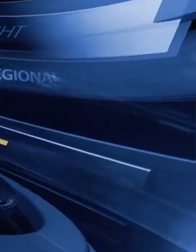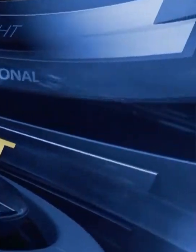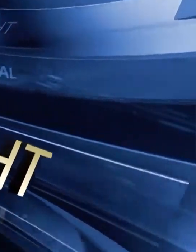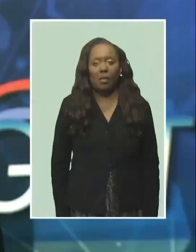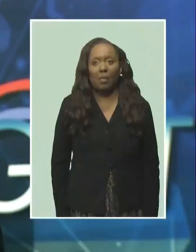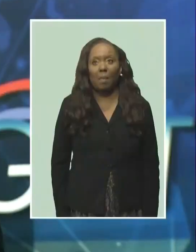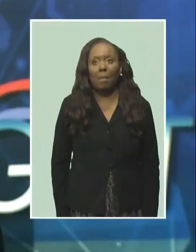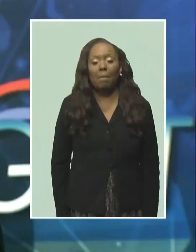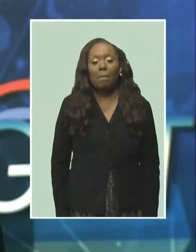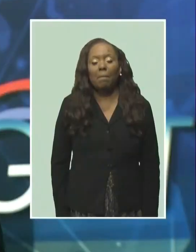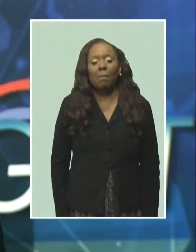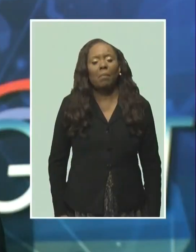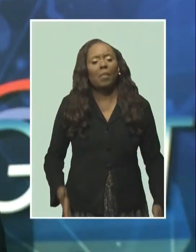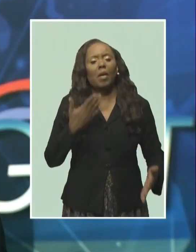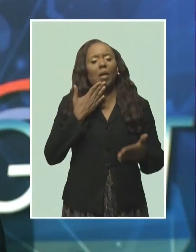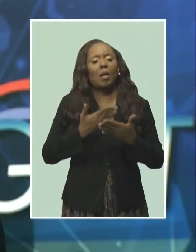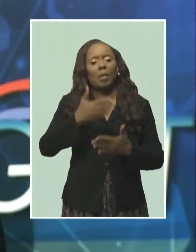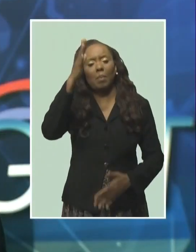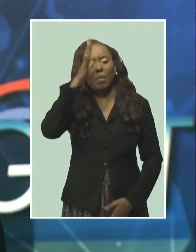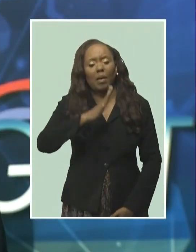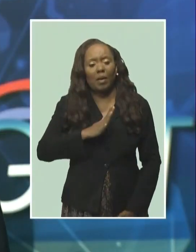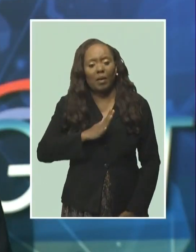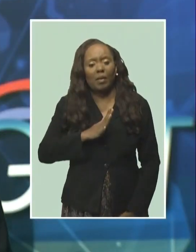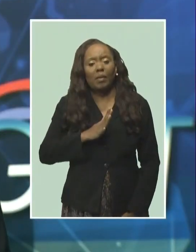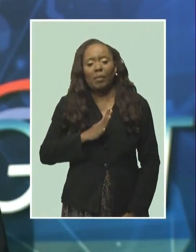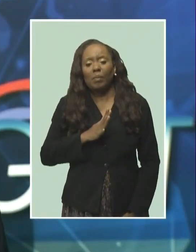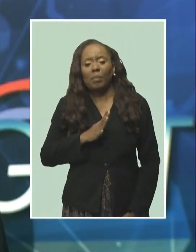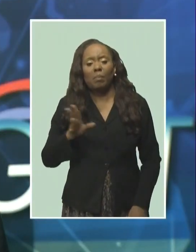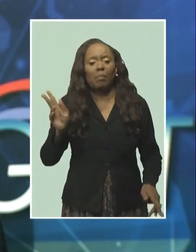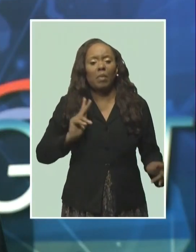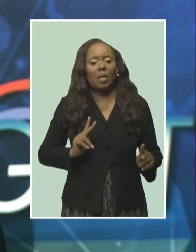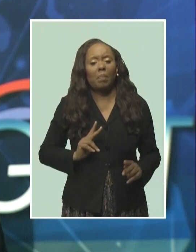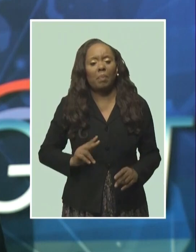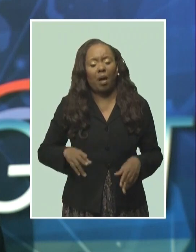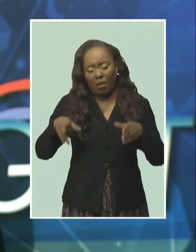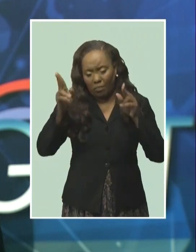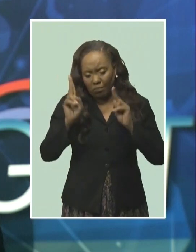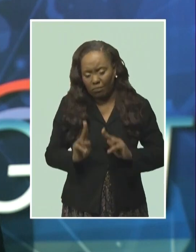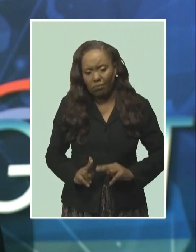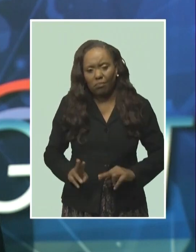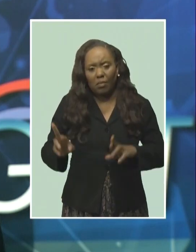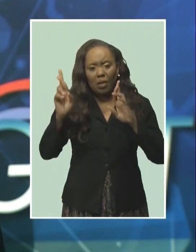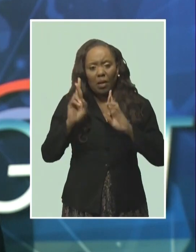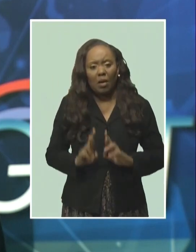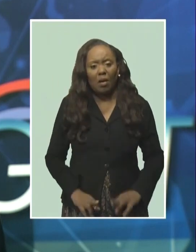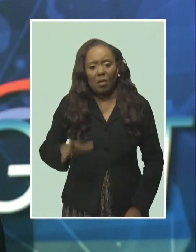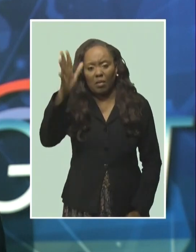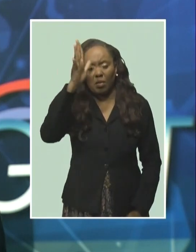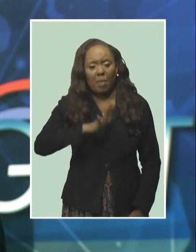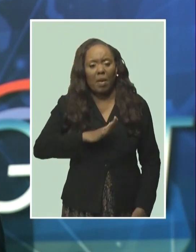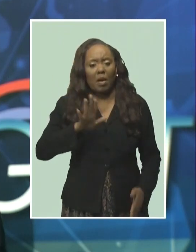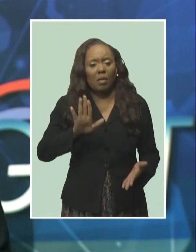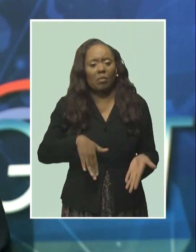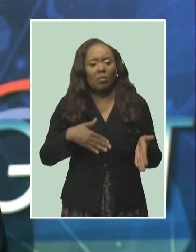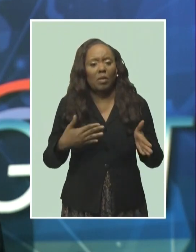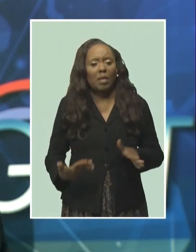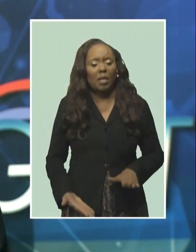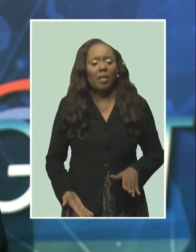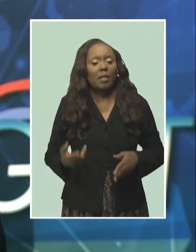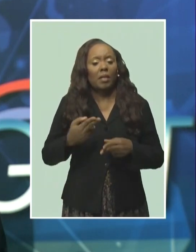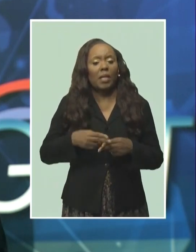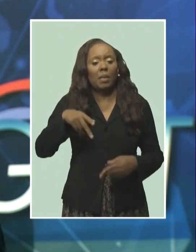better, coach educators are trying to make coaches better. And it's a different role, and the process is somehow